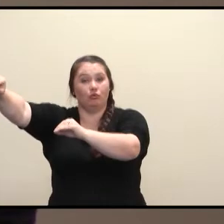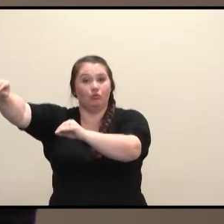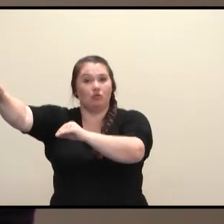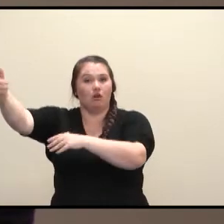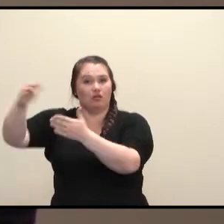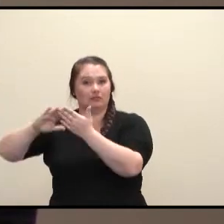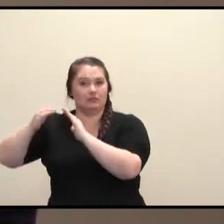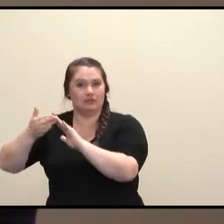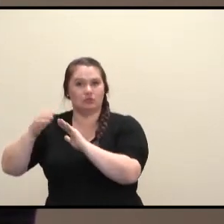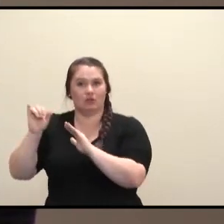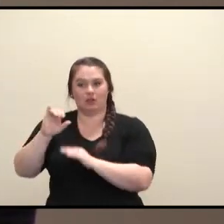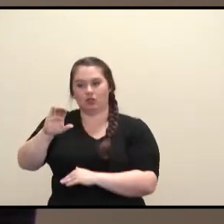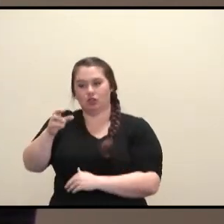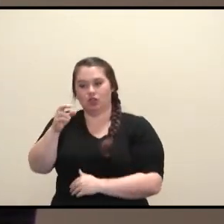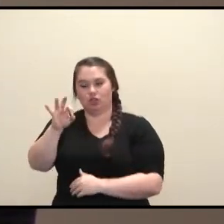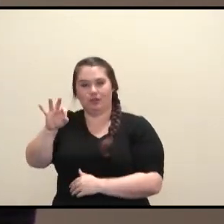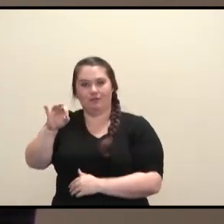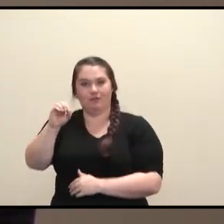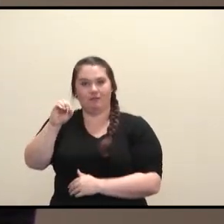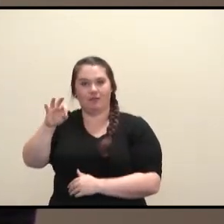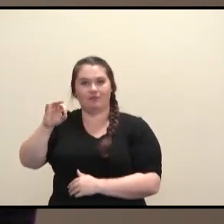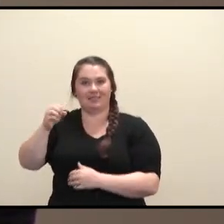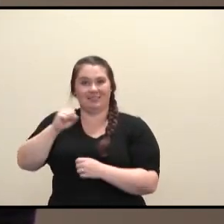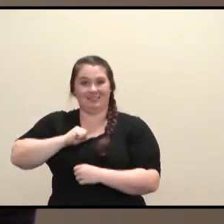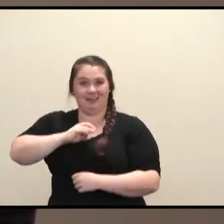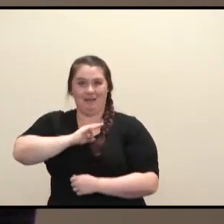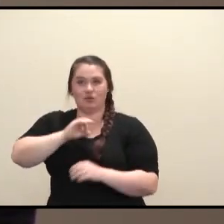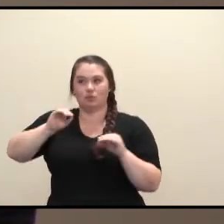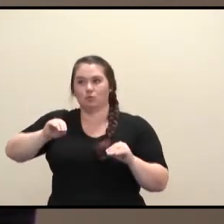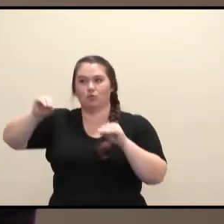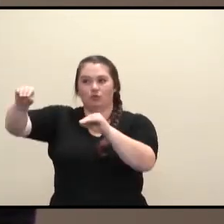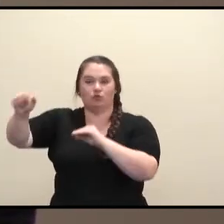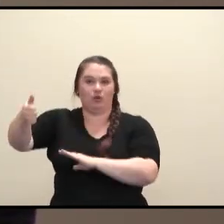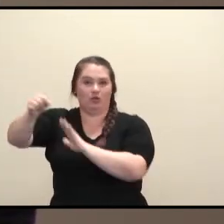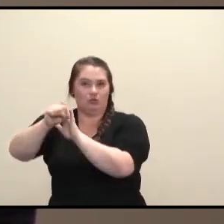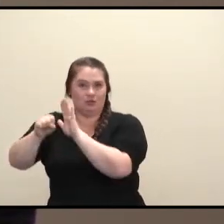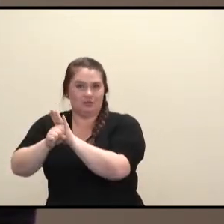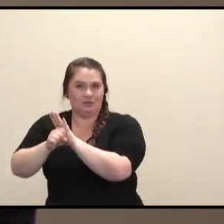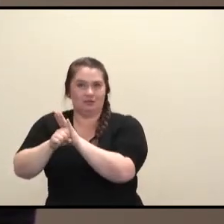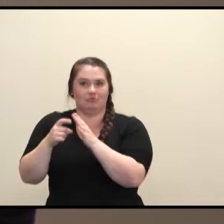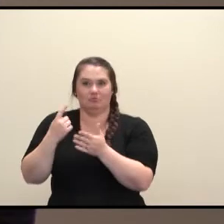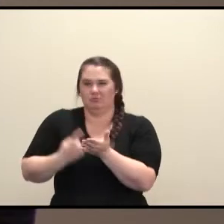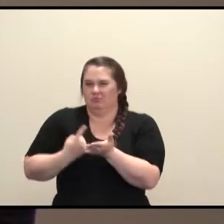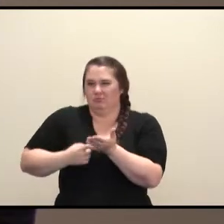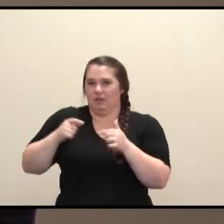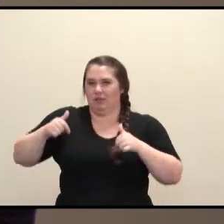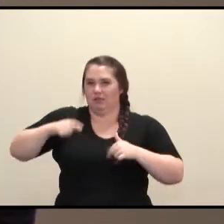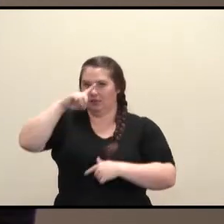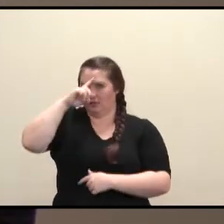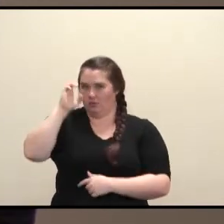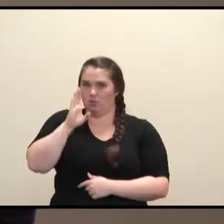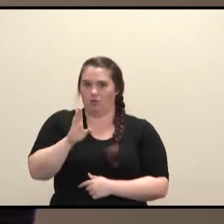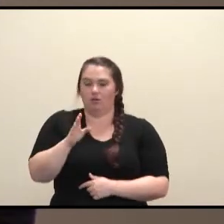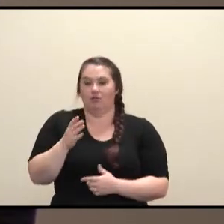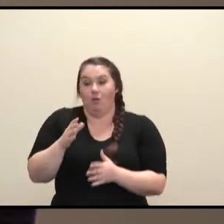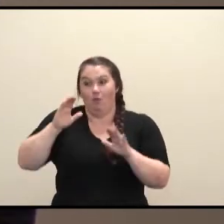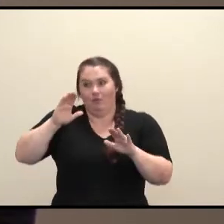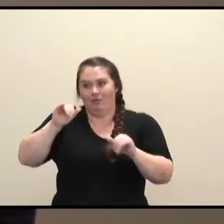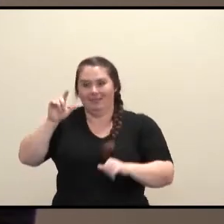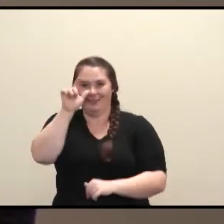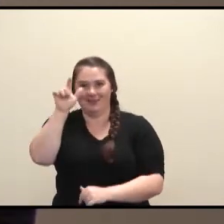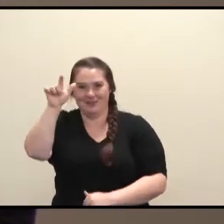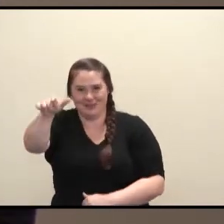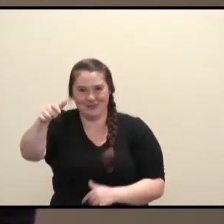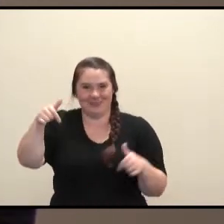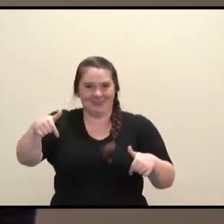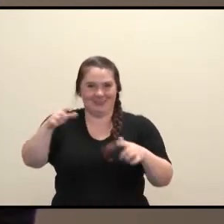For example, our chief of staff is moving out of state sometime this summer, hopefully later in the summer,